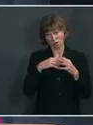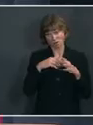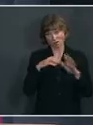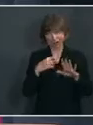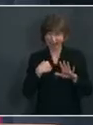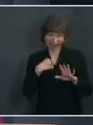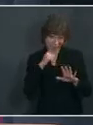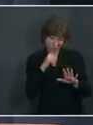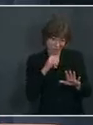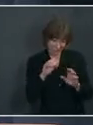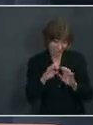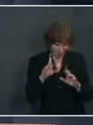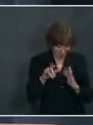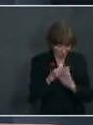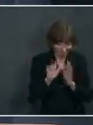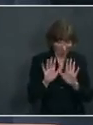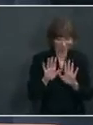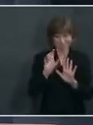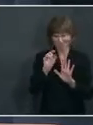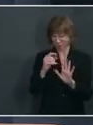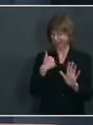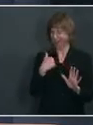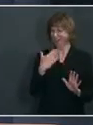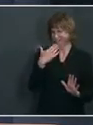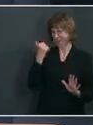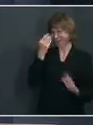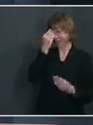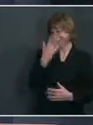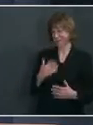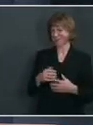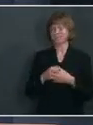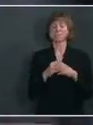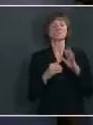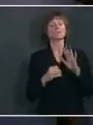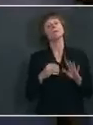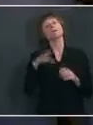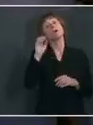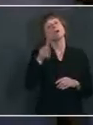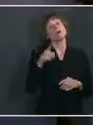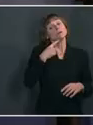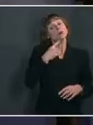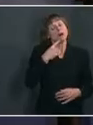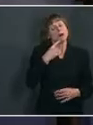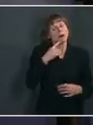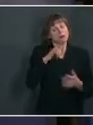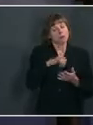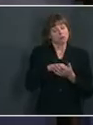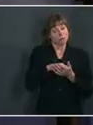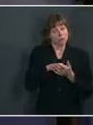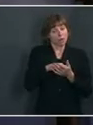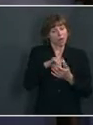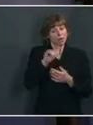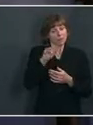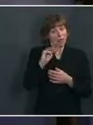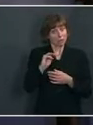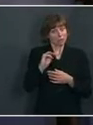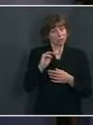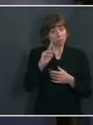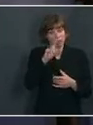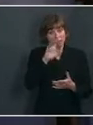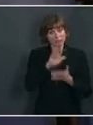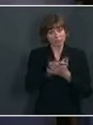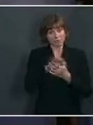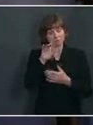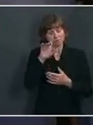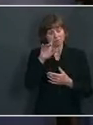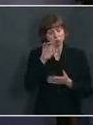really clear on that, so I got a little better information. Ron Klain indicated that he believes, or the administration believes, that schools need more funding for